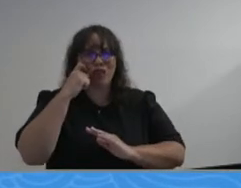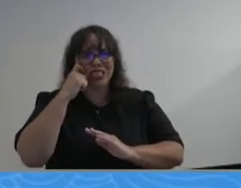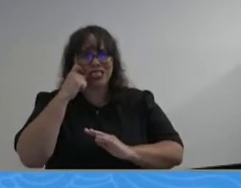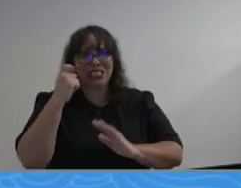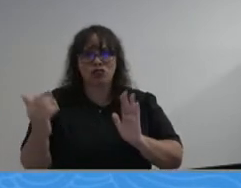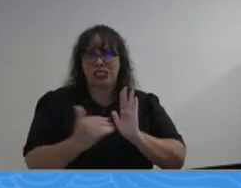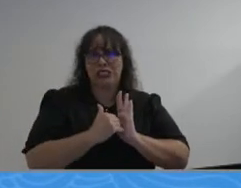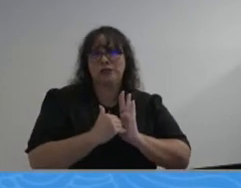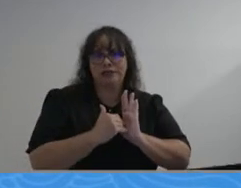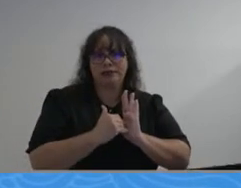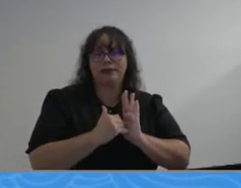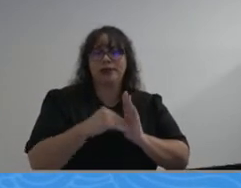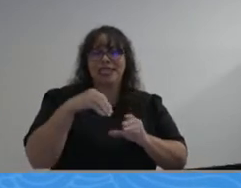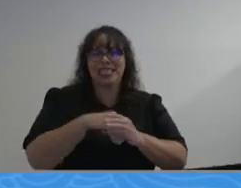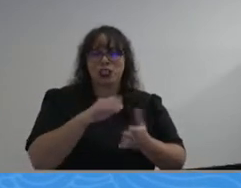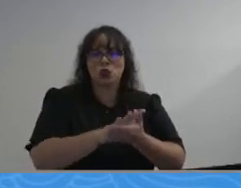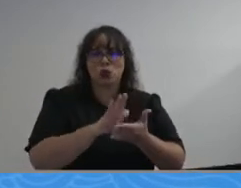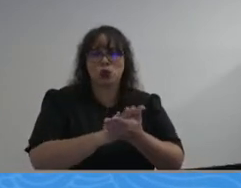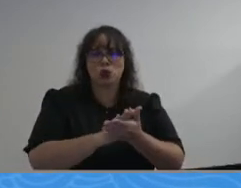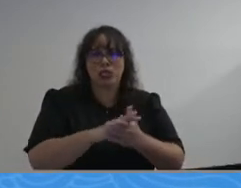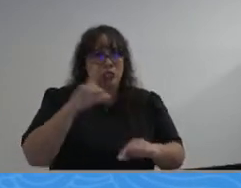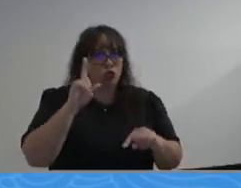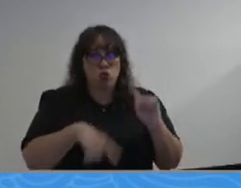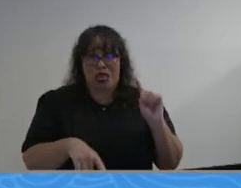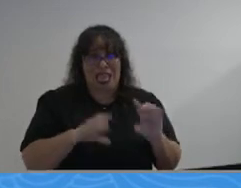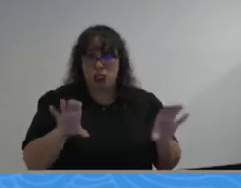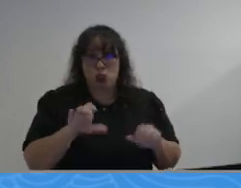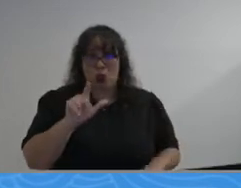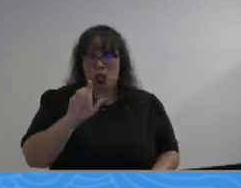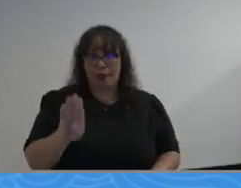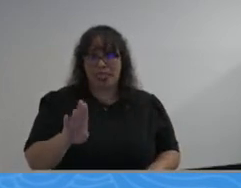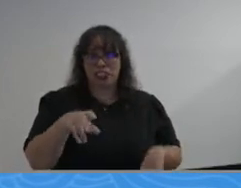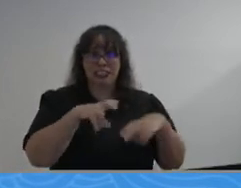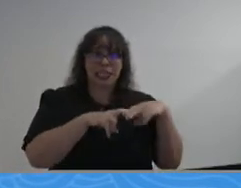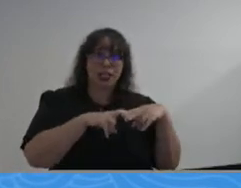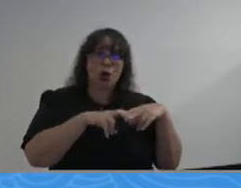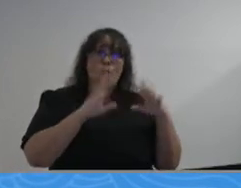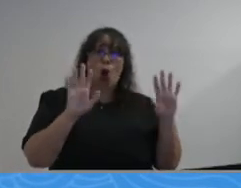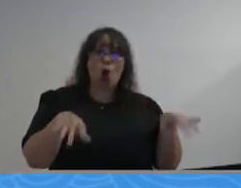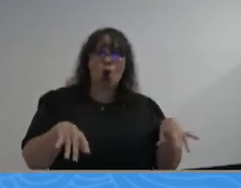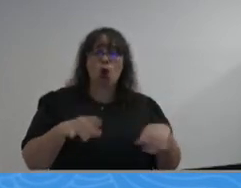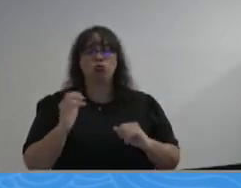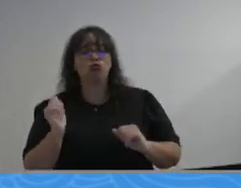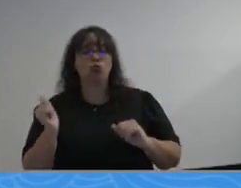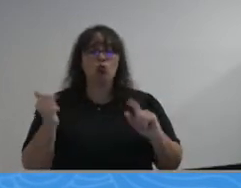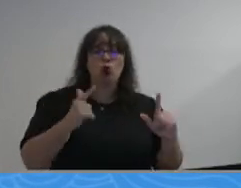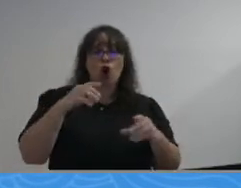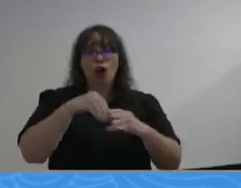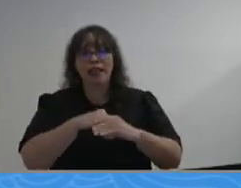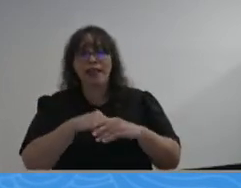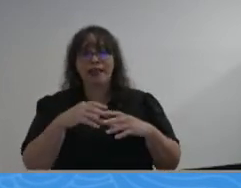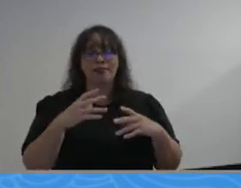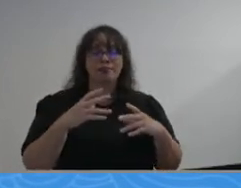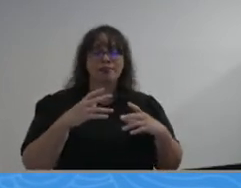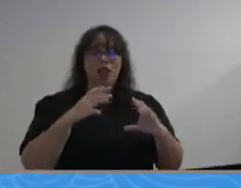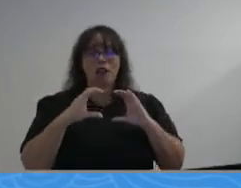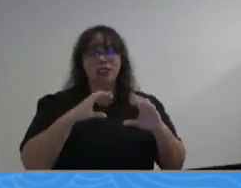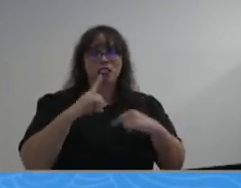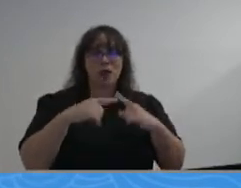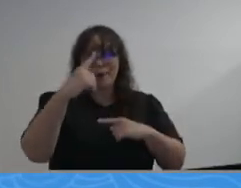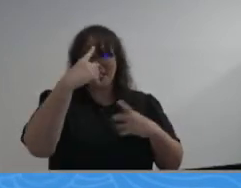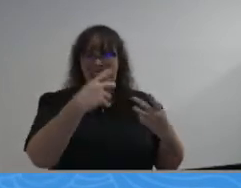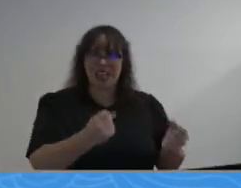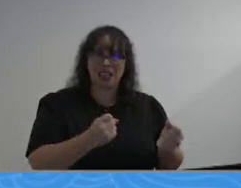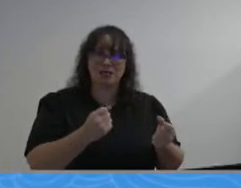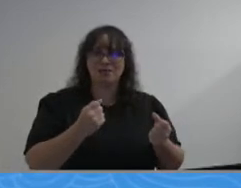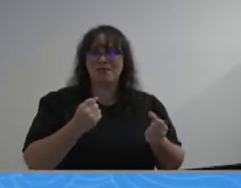in our schools. What you cannot do, Long Beach, is sit and say, we're all in on the conversation about mental health. But now, you know